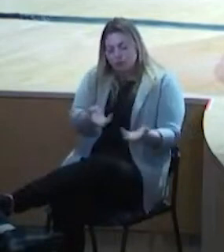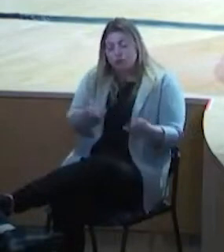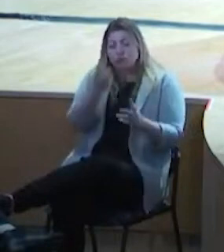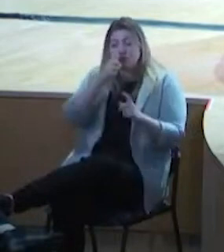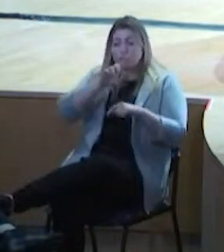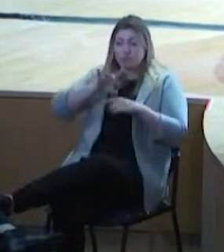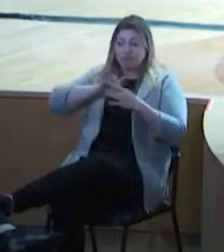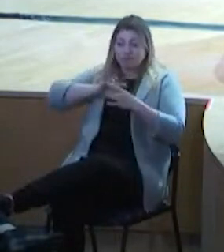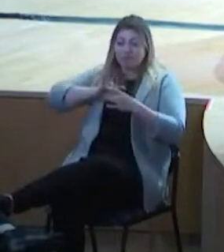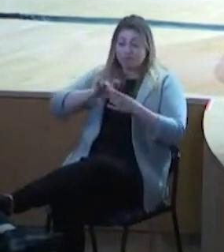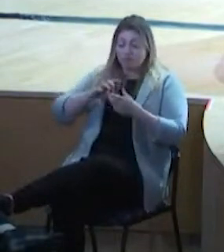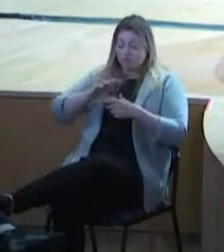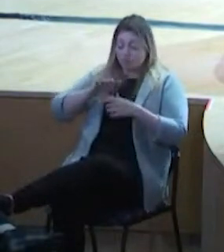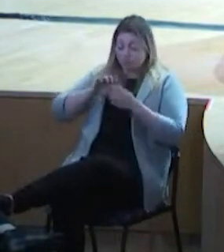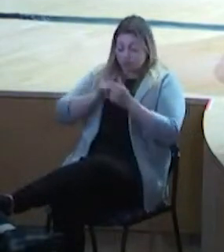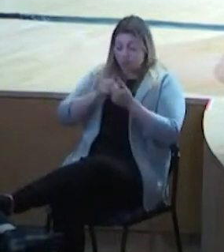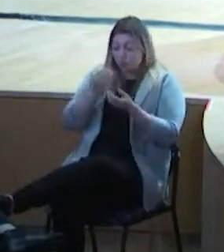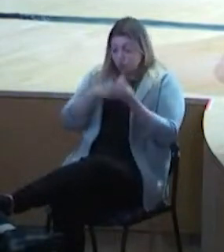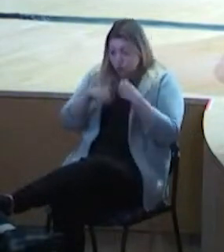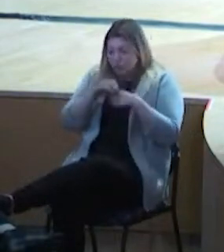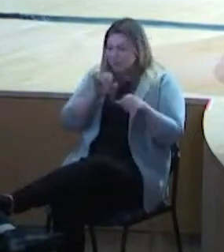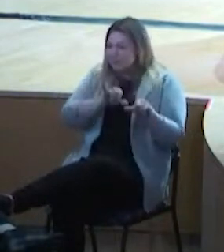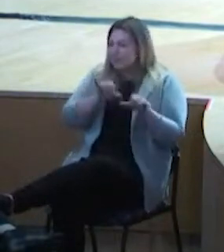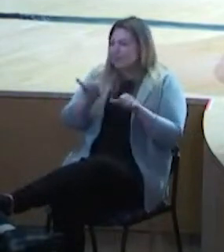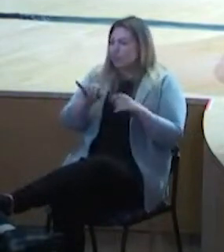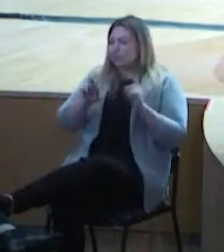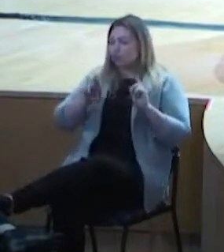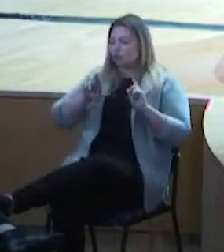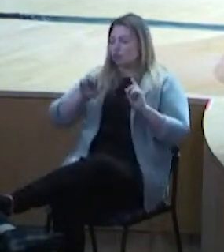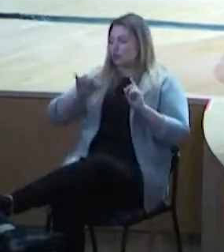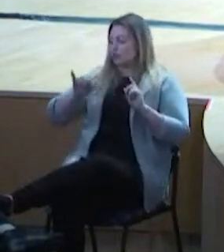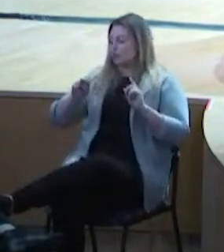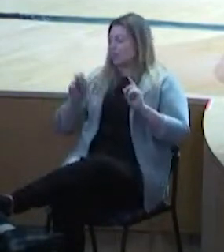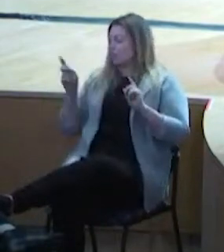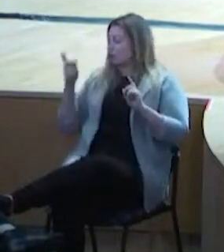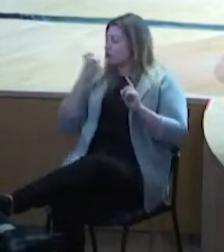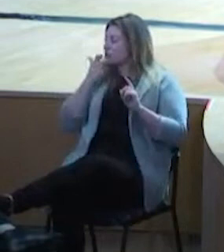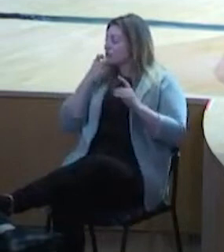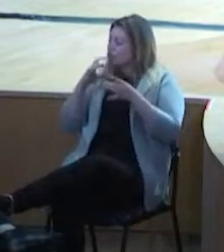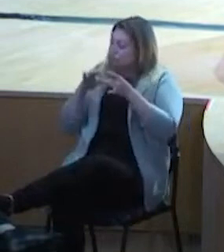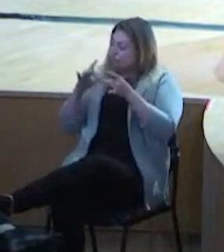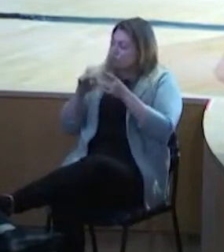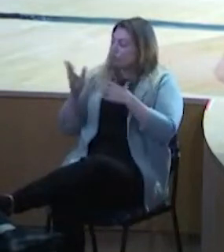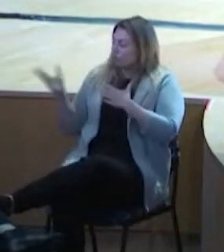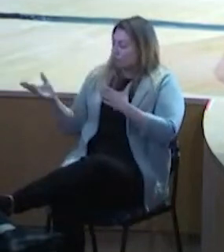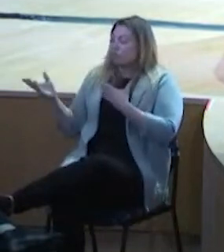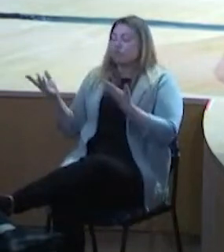food, similar to what Reyna was sharing with us.